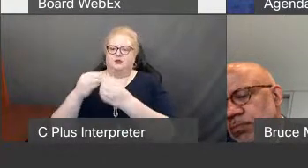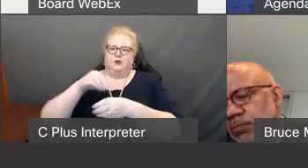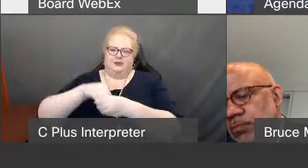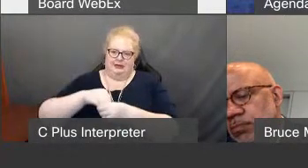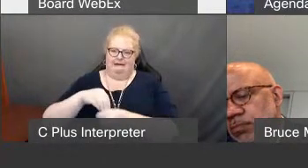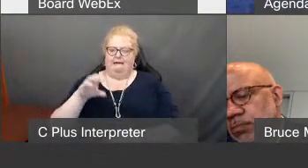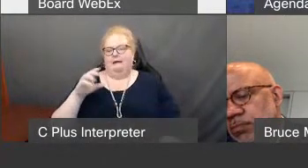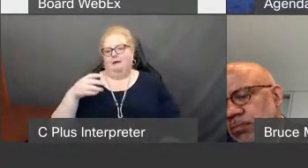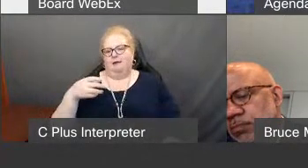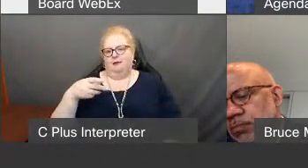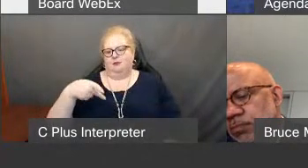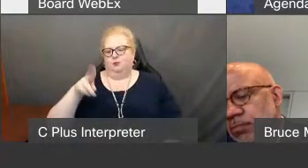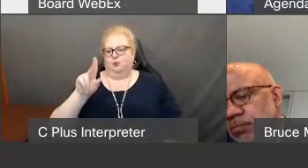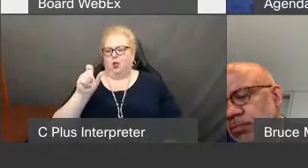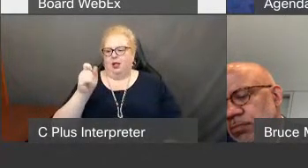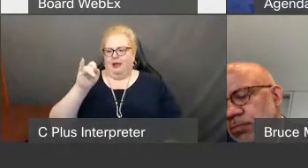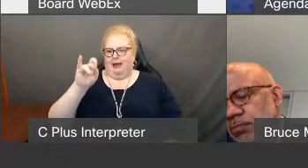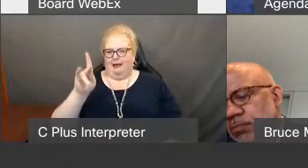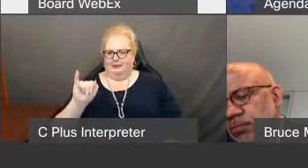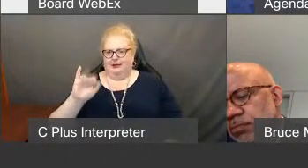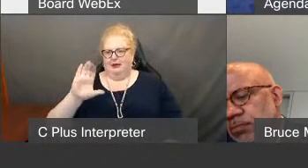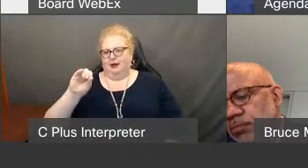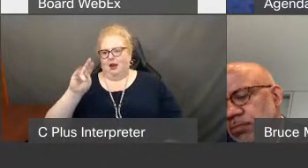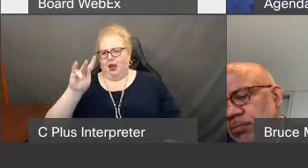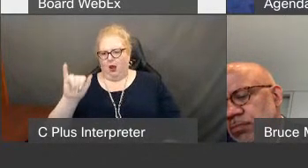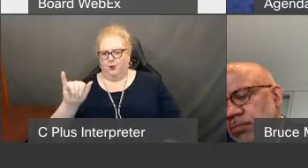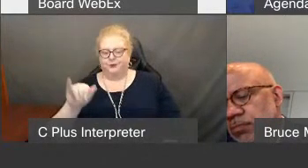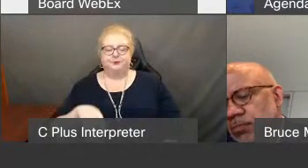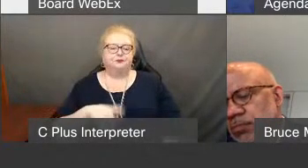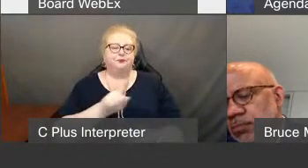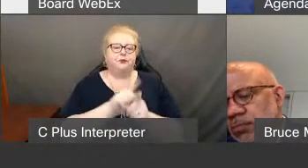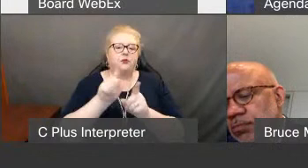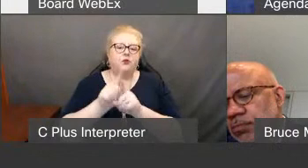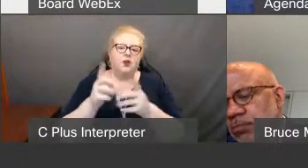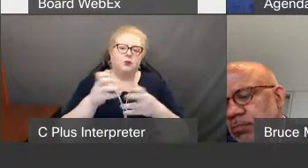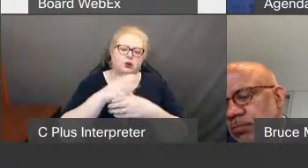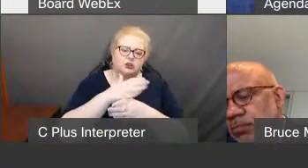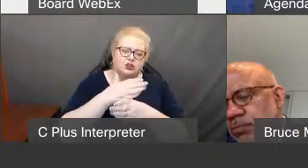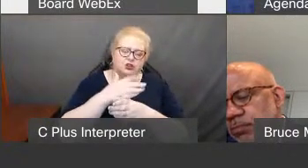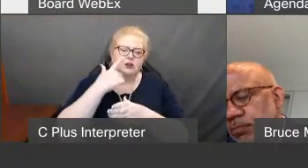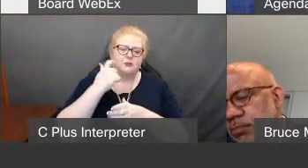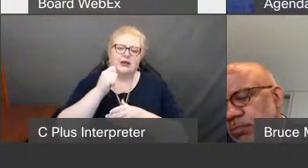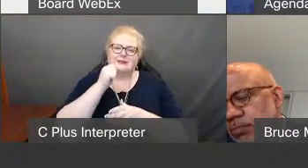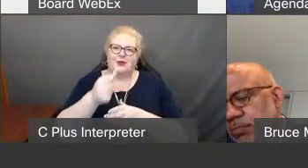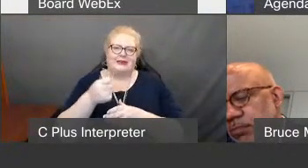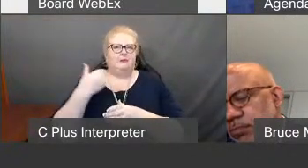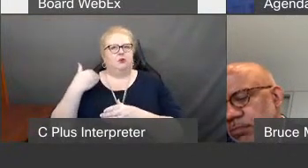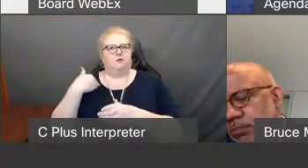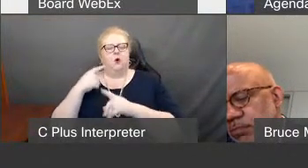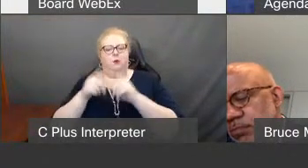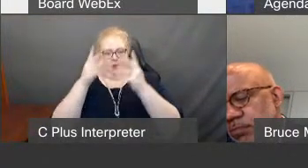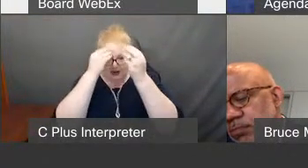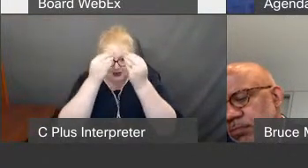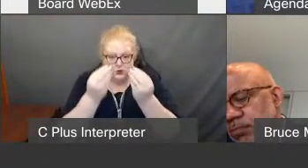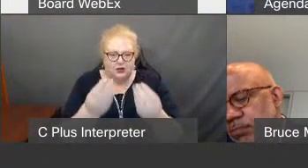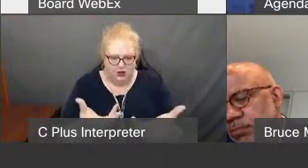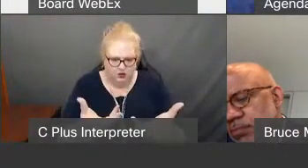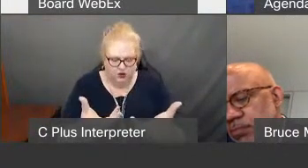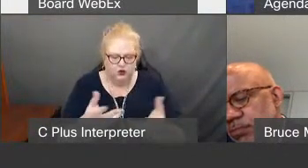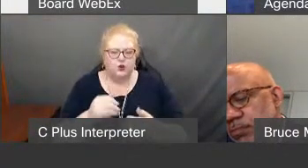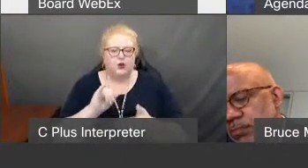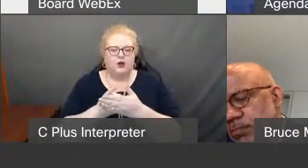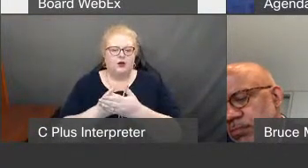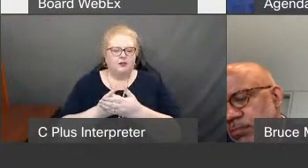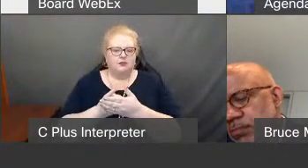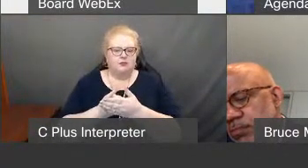there. Also, I want to share, because it wasn't mentioned just for information, housing neighborhood programs